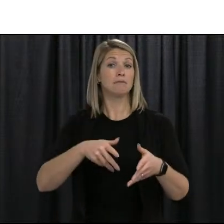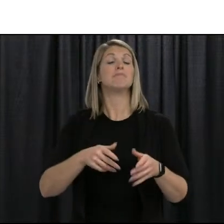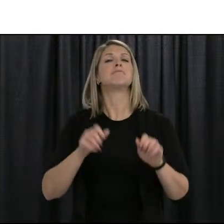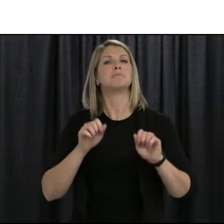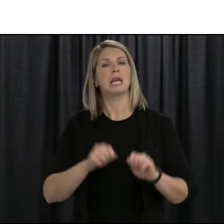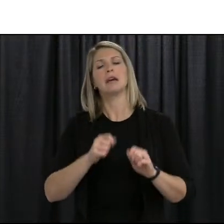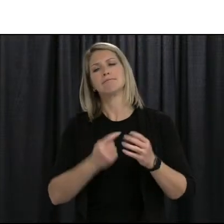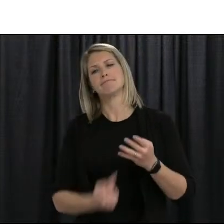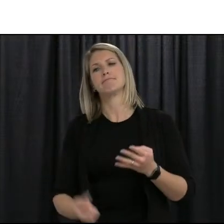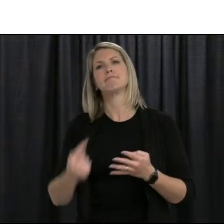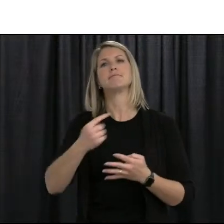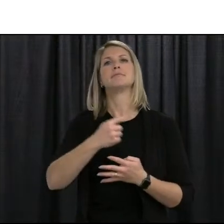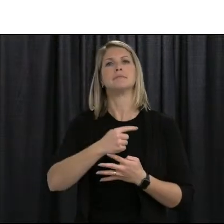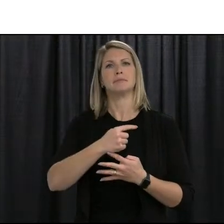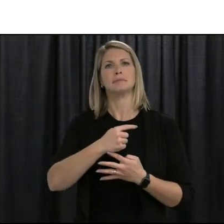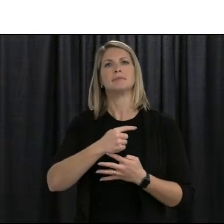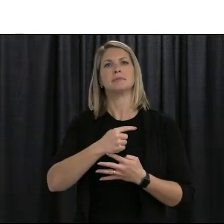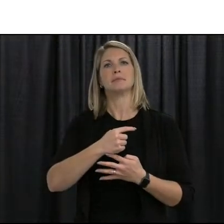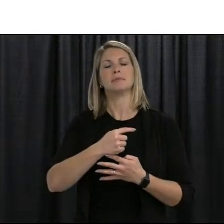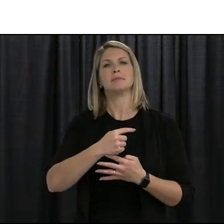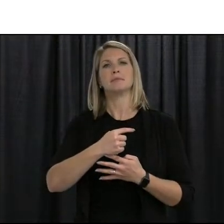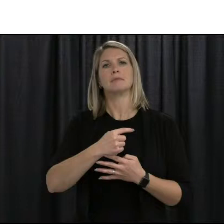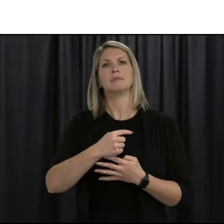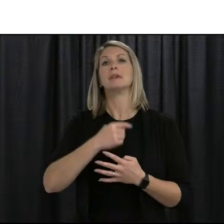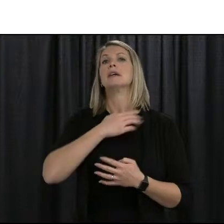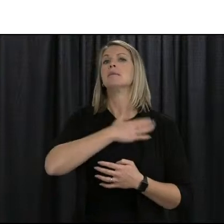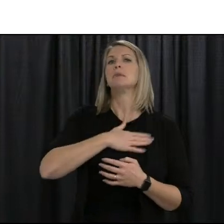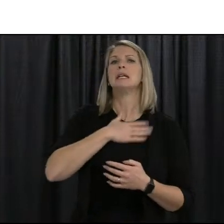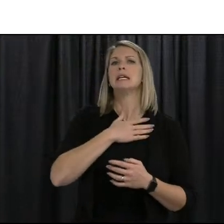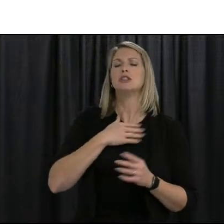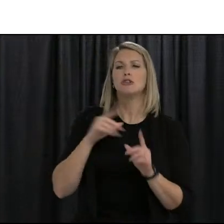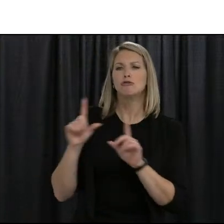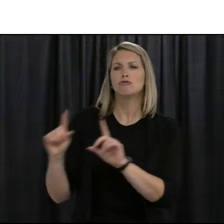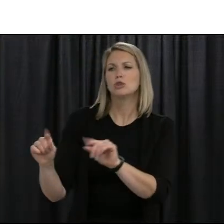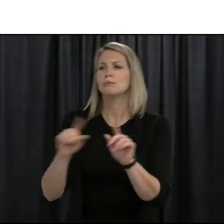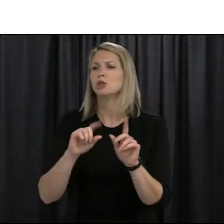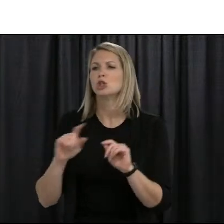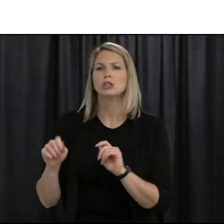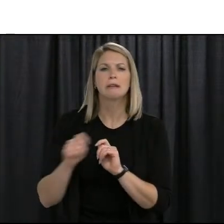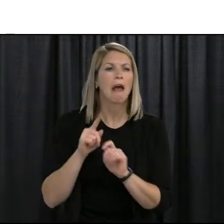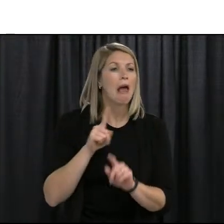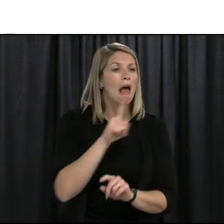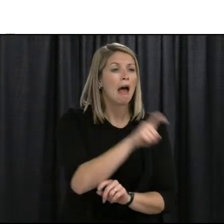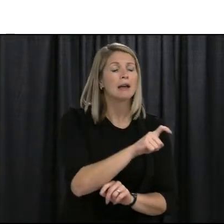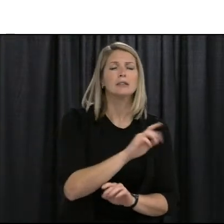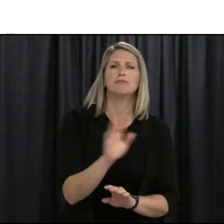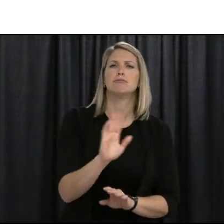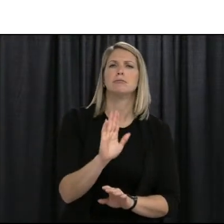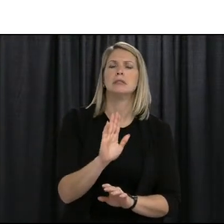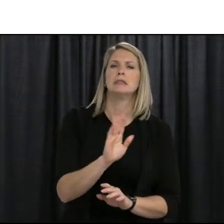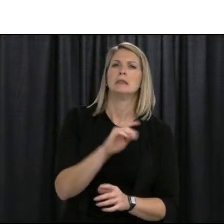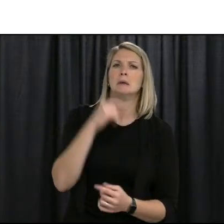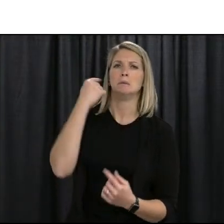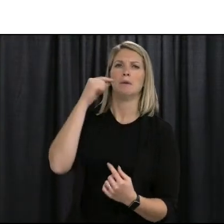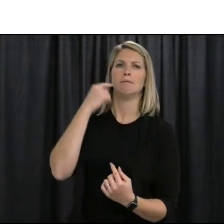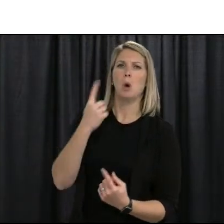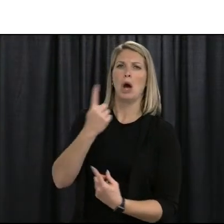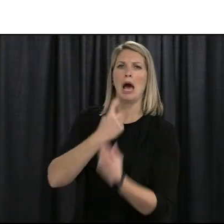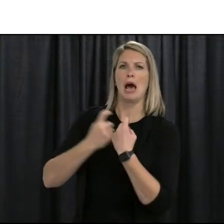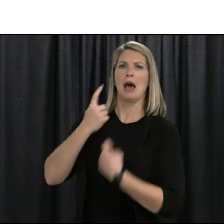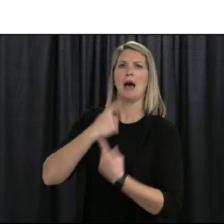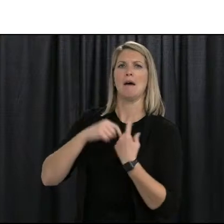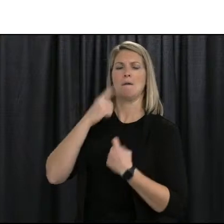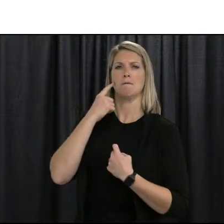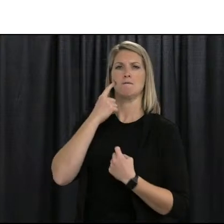further questions. We suggest that you not ask rumor-based questions. The purpose of these briefings is to address COVID-19 issues. All